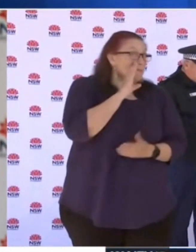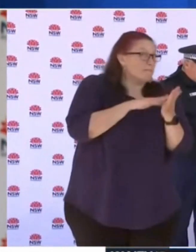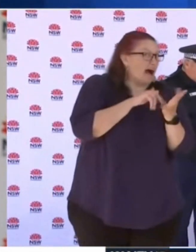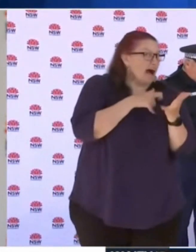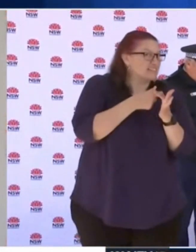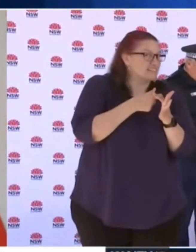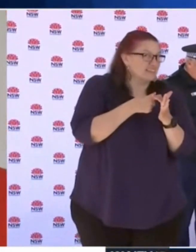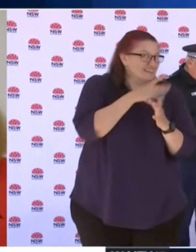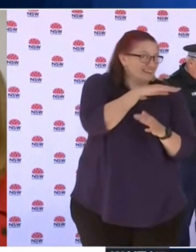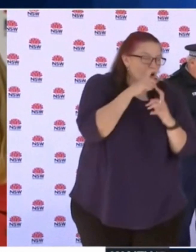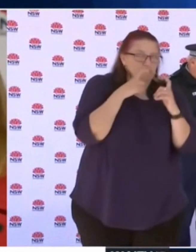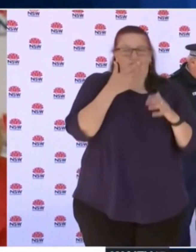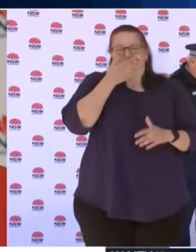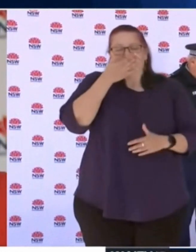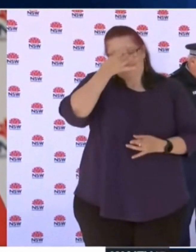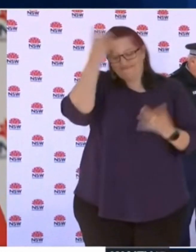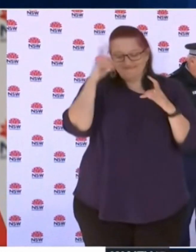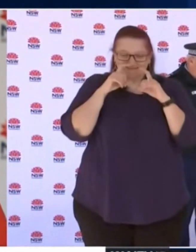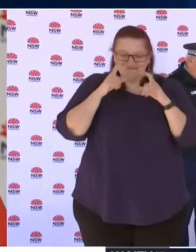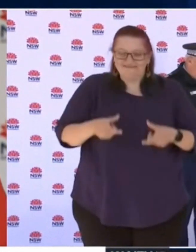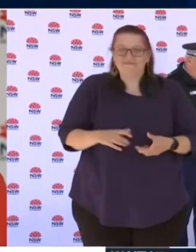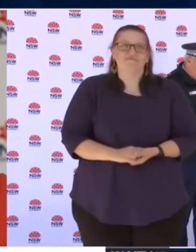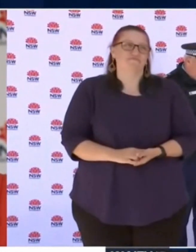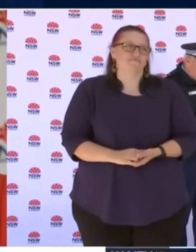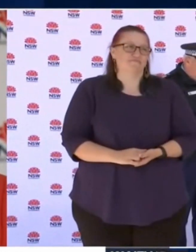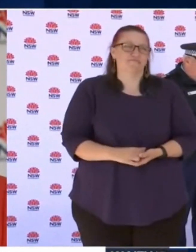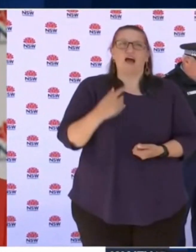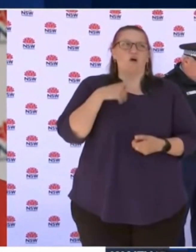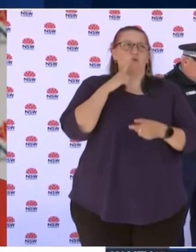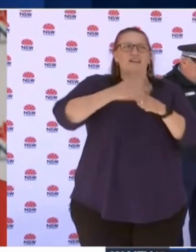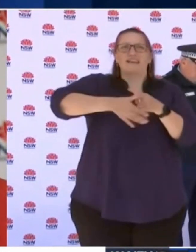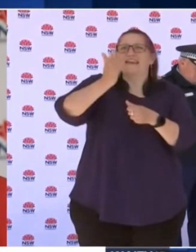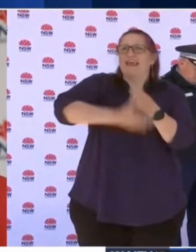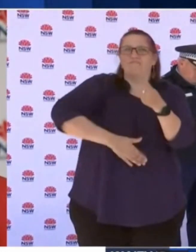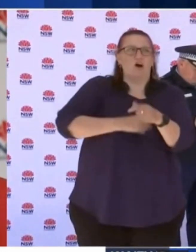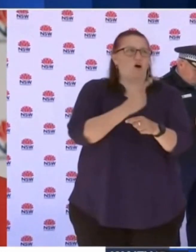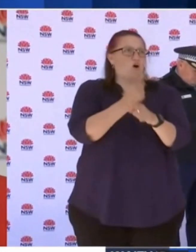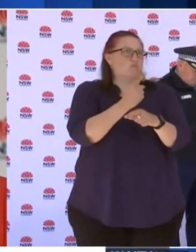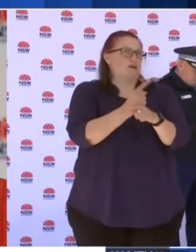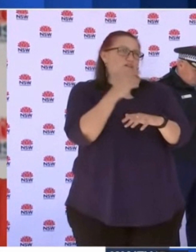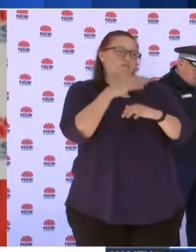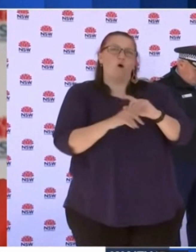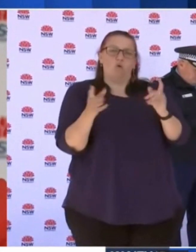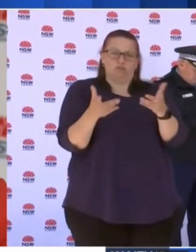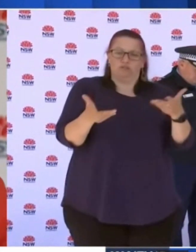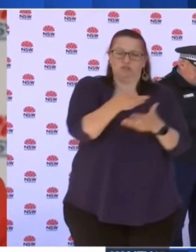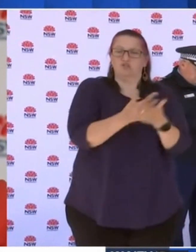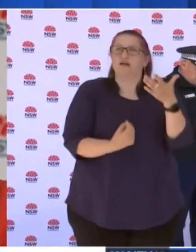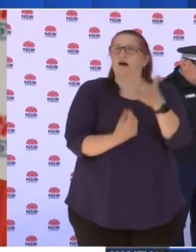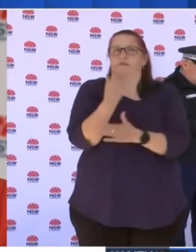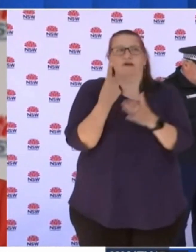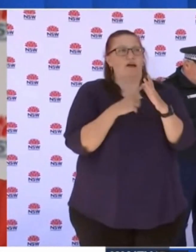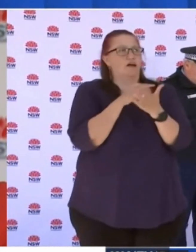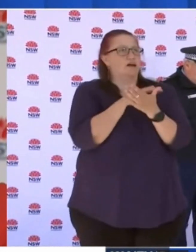sorry. Firstly, I'm never going to comment on what discussions occur at AHPCC. That's been my policy throughout